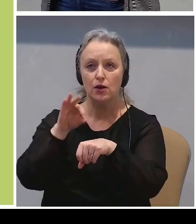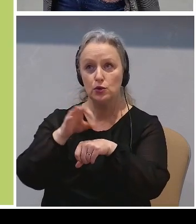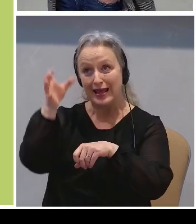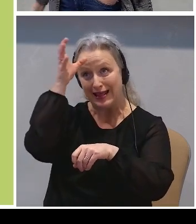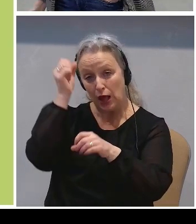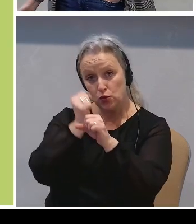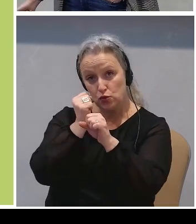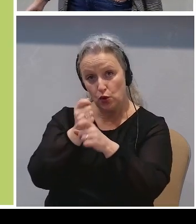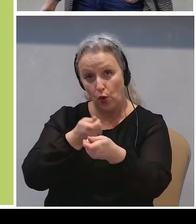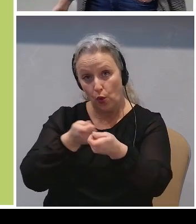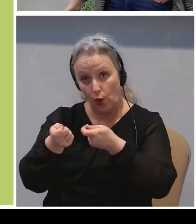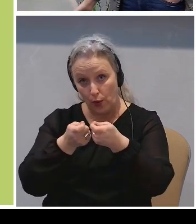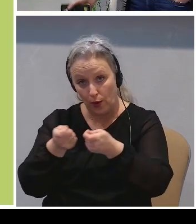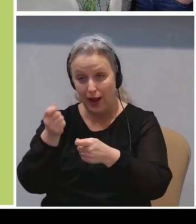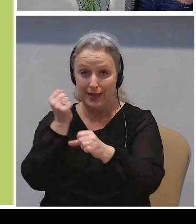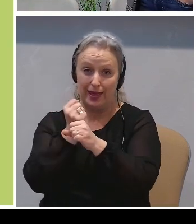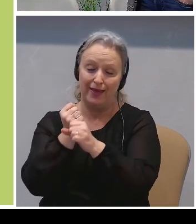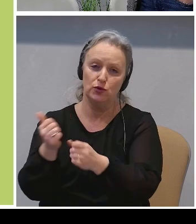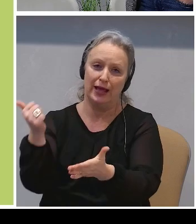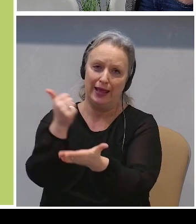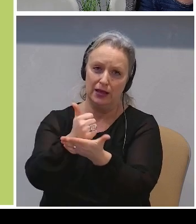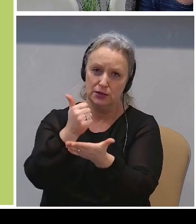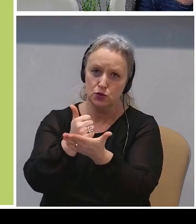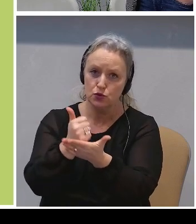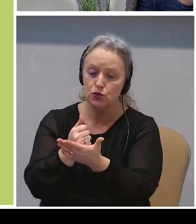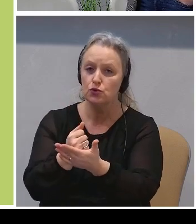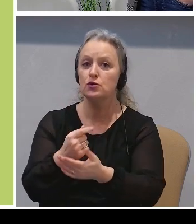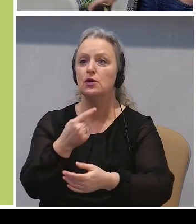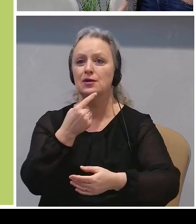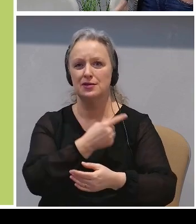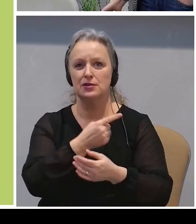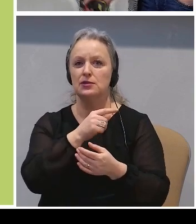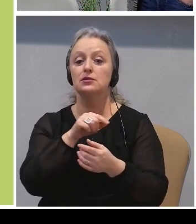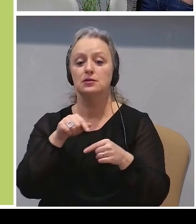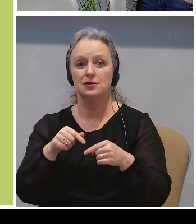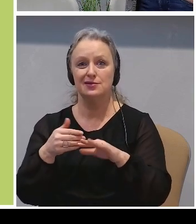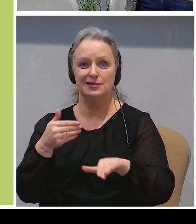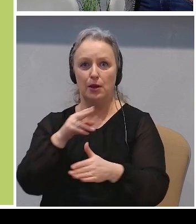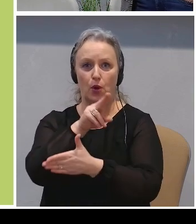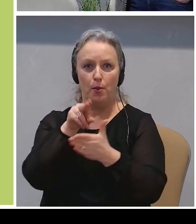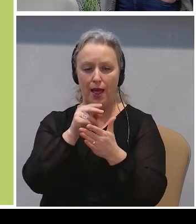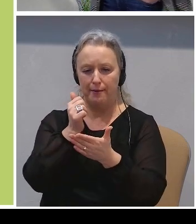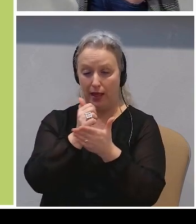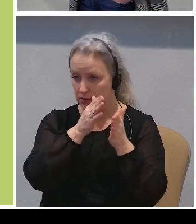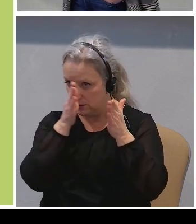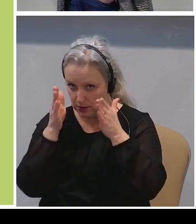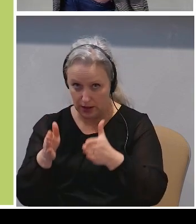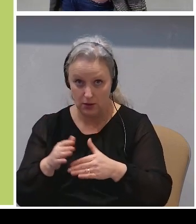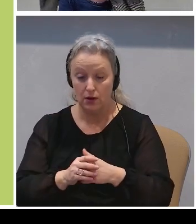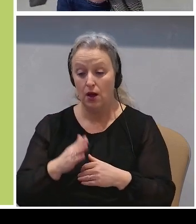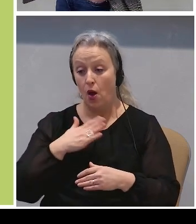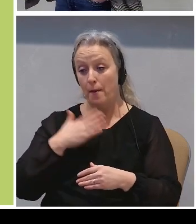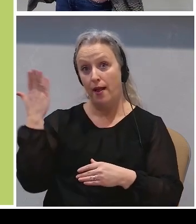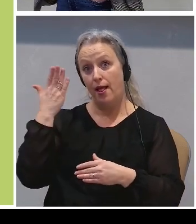And then just to finalize my presentation, I would like to go through this initiative. This is something that was started like 1 year ago.